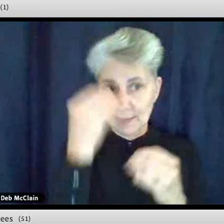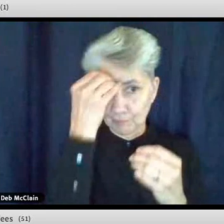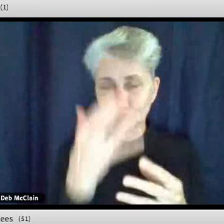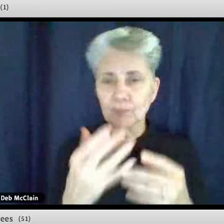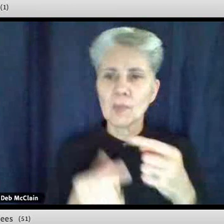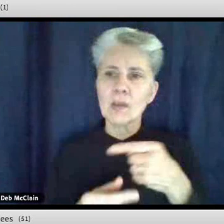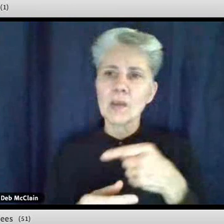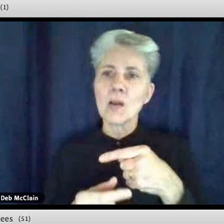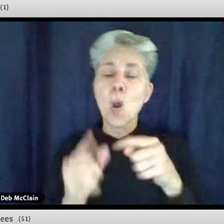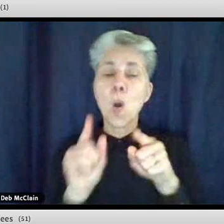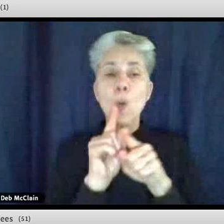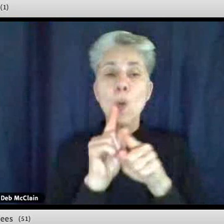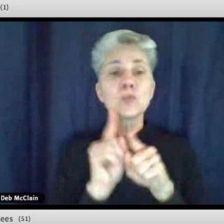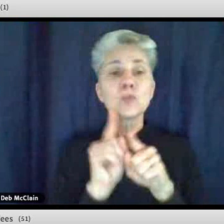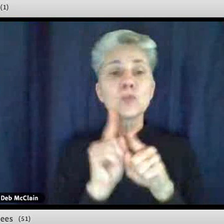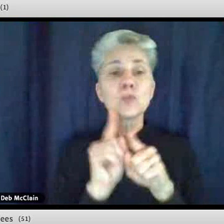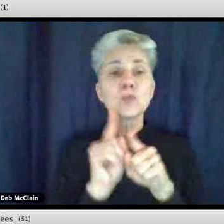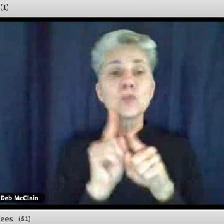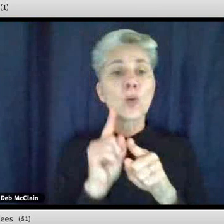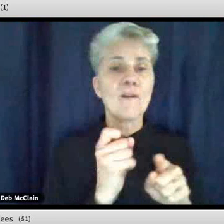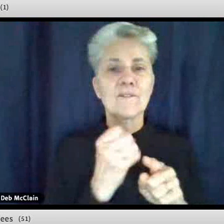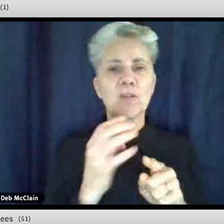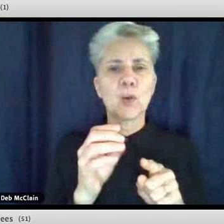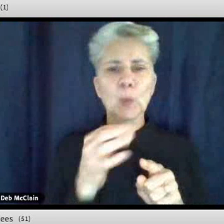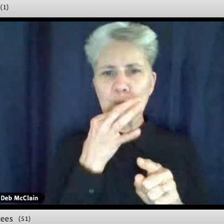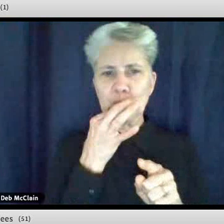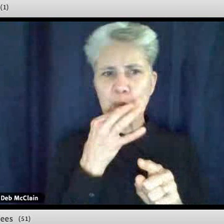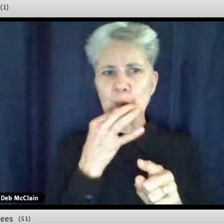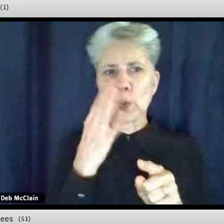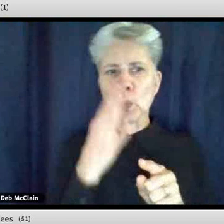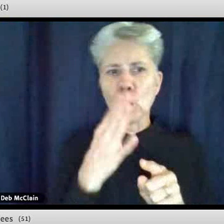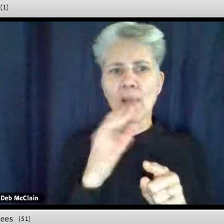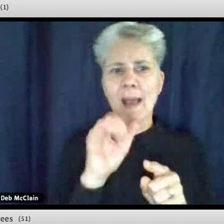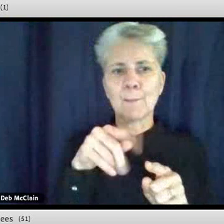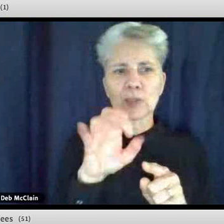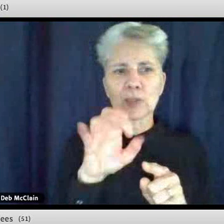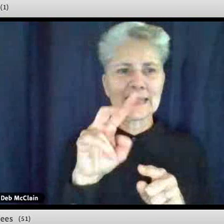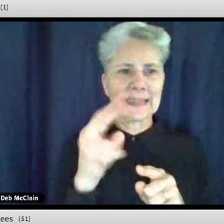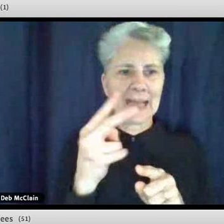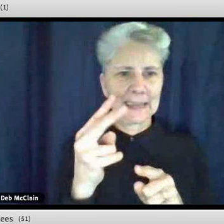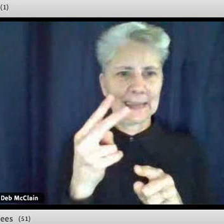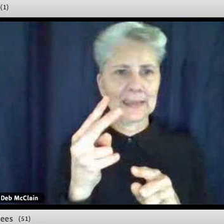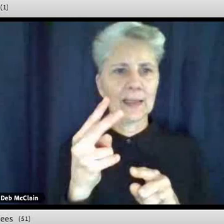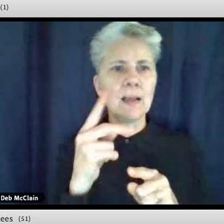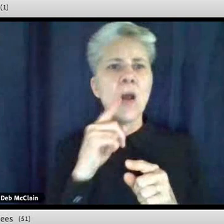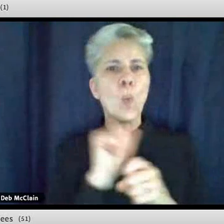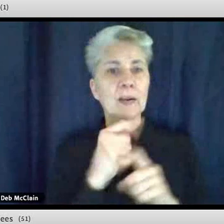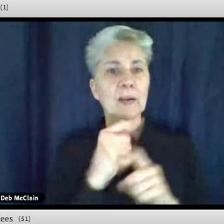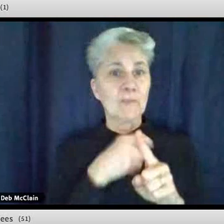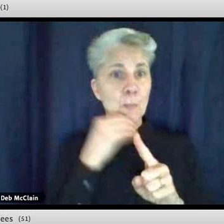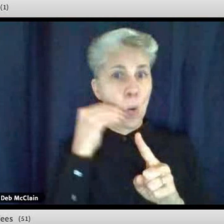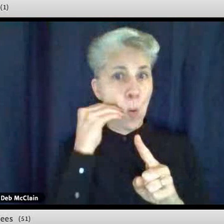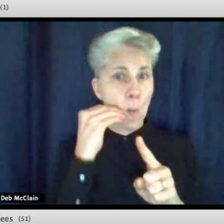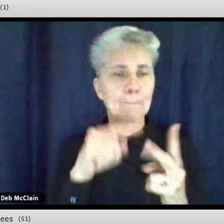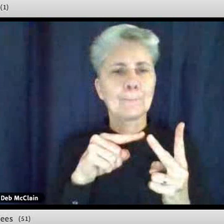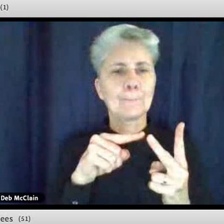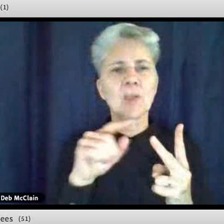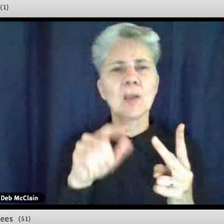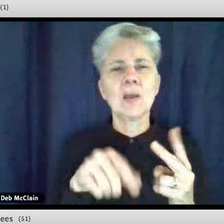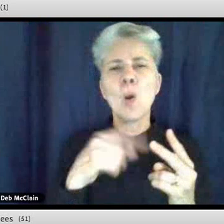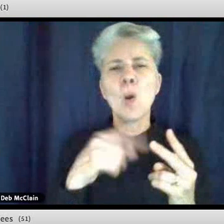makers. It might be helpful for somebody at your library to get that. Also, There are a couple of upcoming ones. There's one on